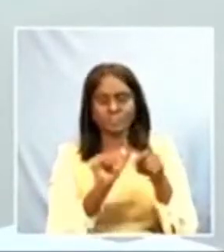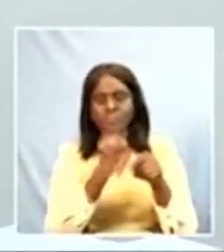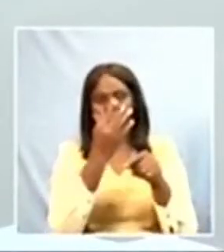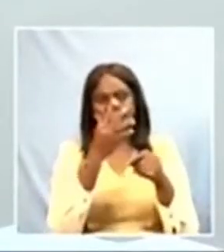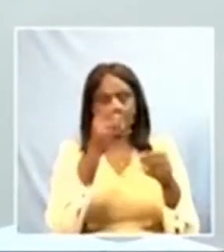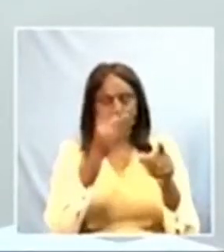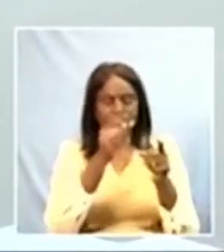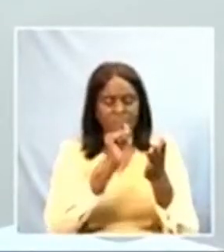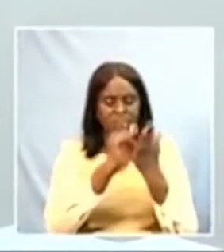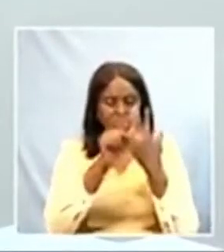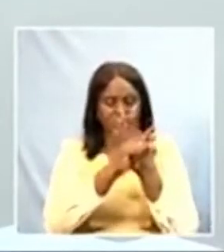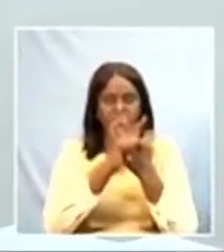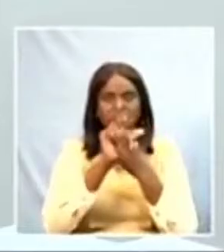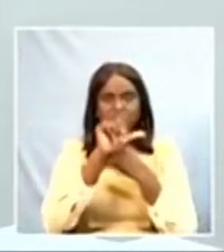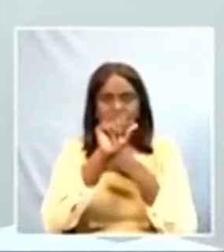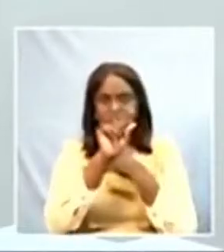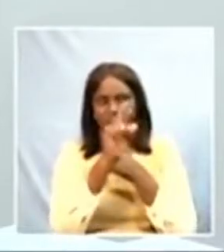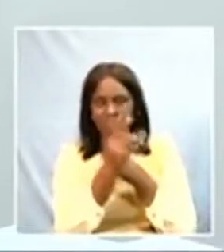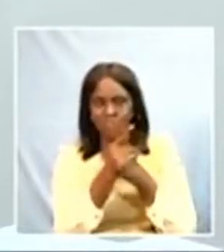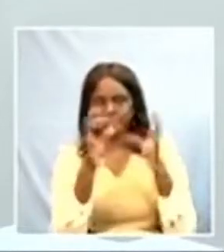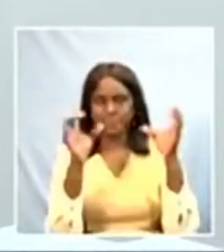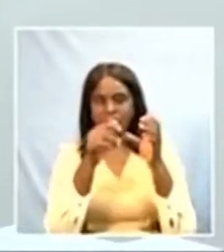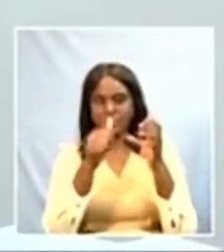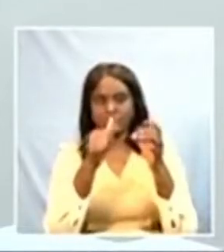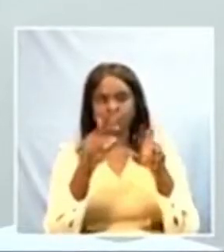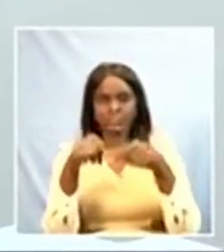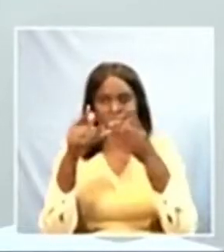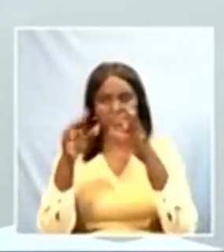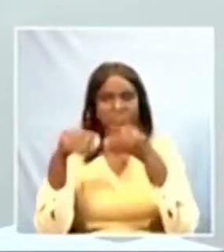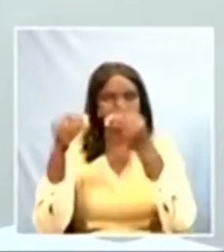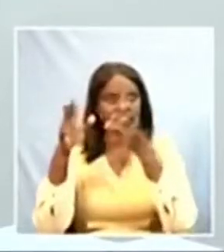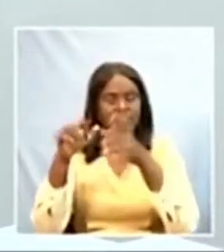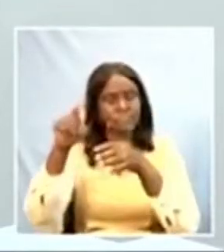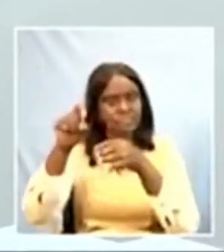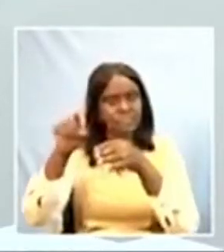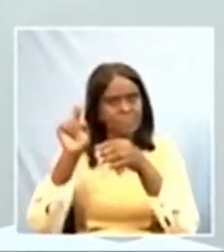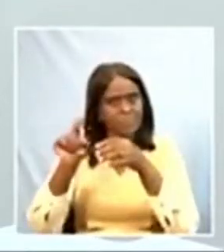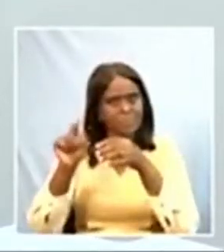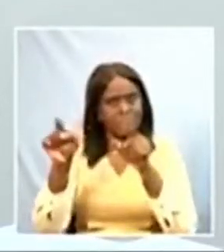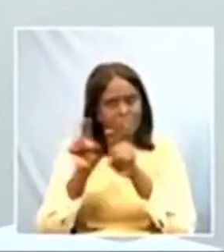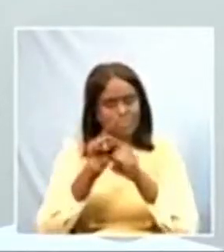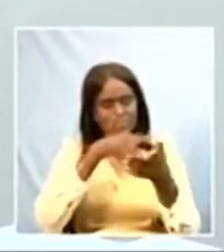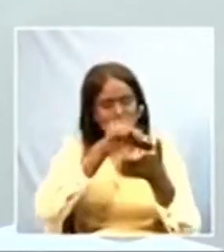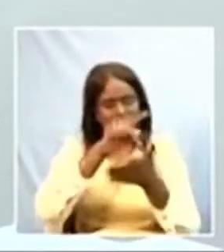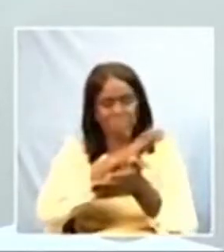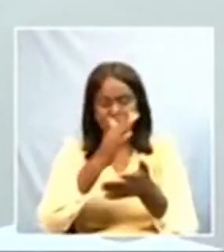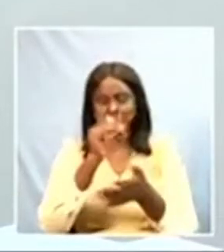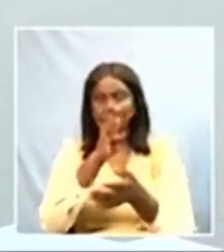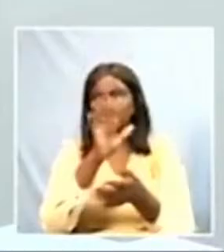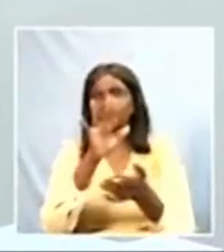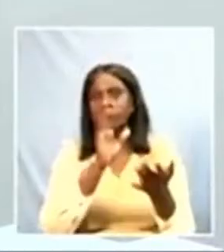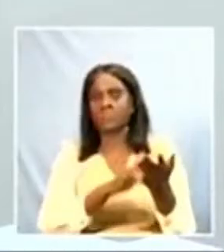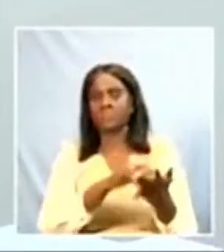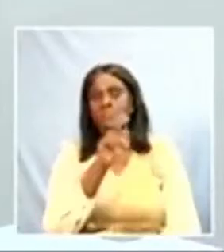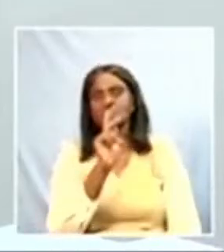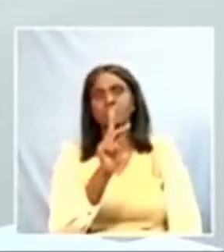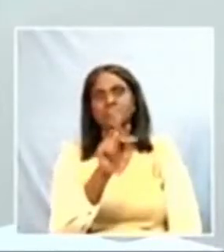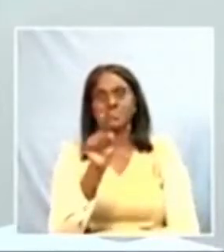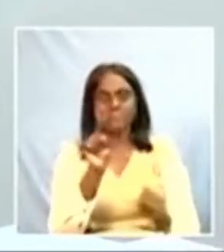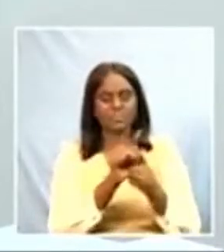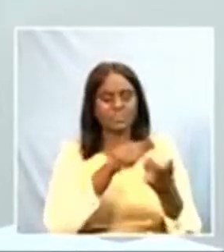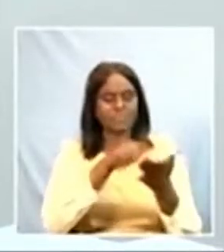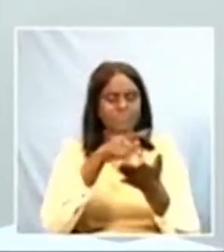August 2024, the council issued a claim to the supplier demanding the reimbursement of the 45,000 kwacha